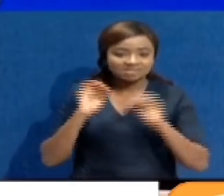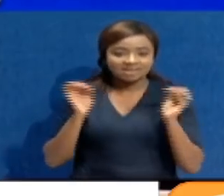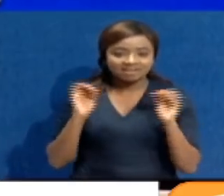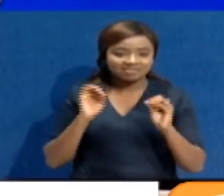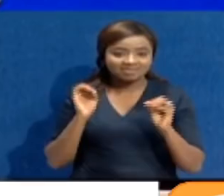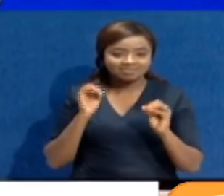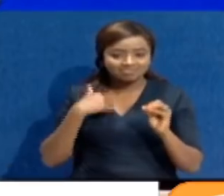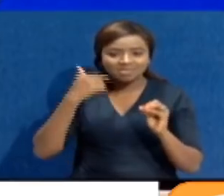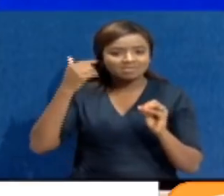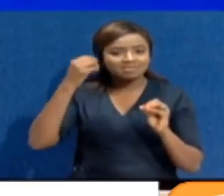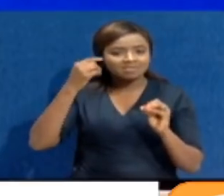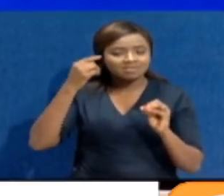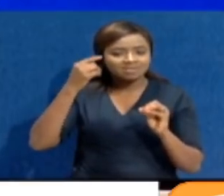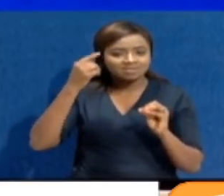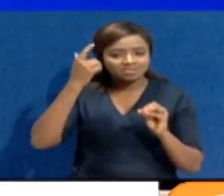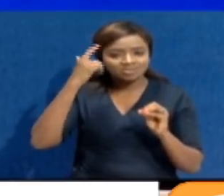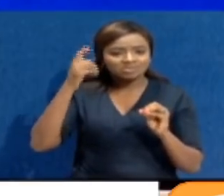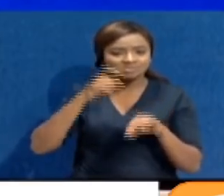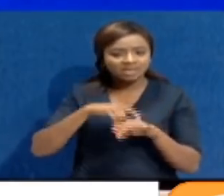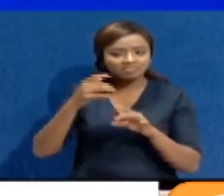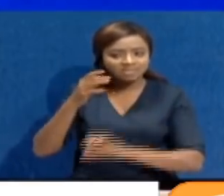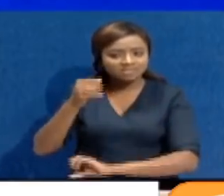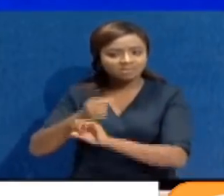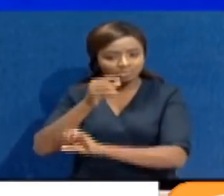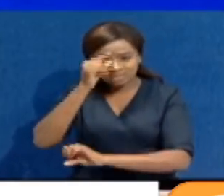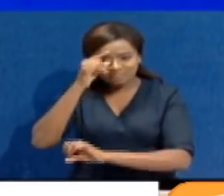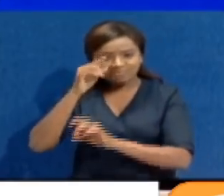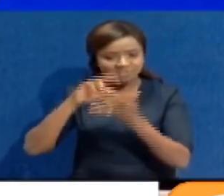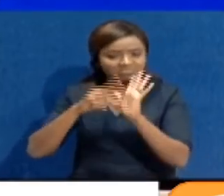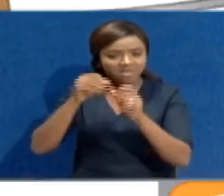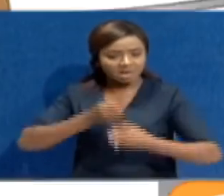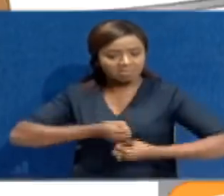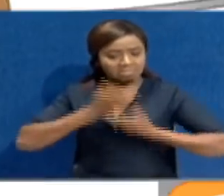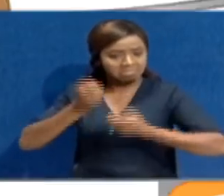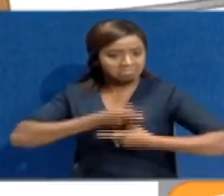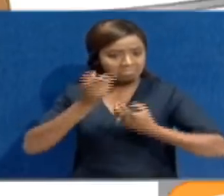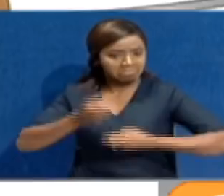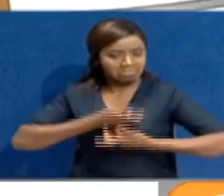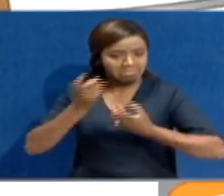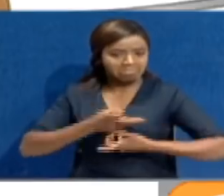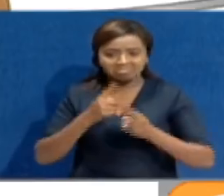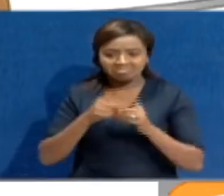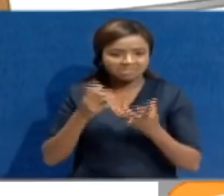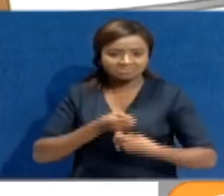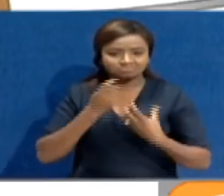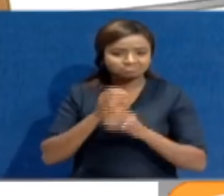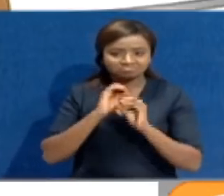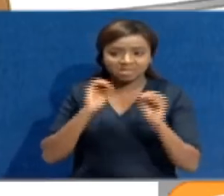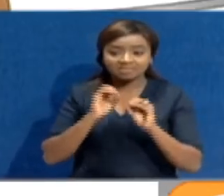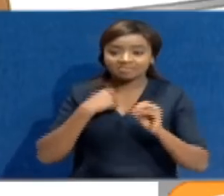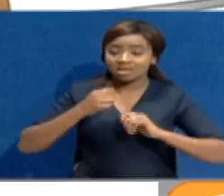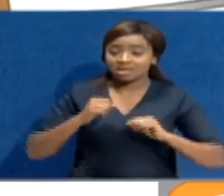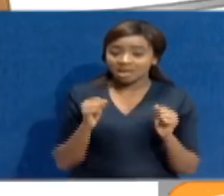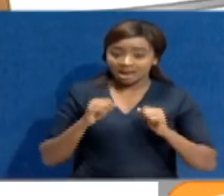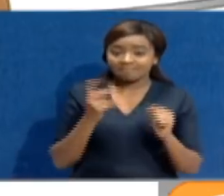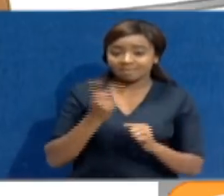myself and to freely raise issues. I was going to say on a side note that I'm glad to hear you and Murkomen are